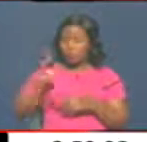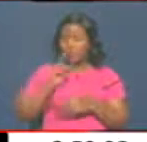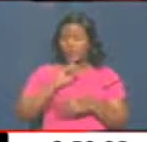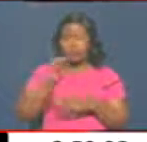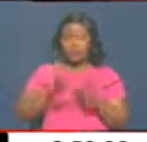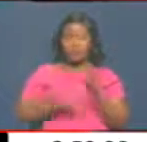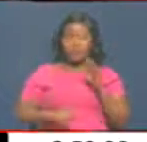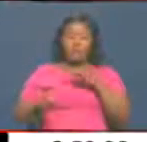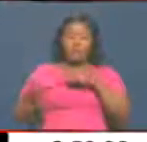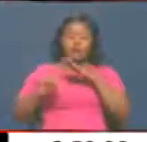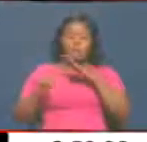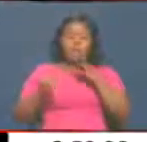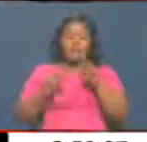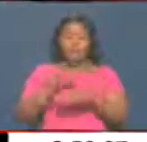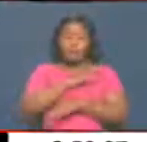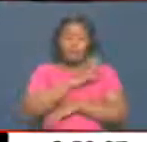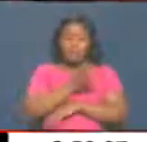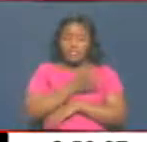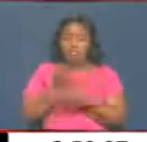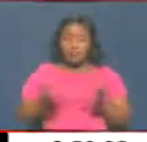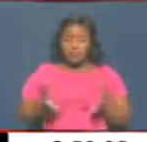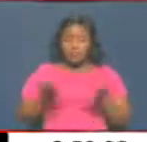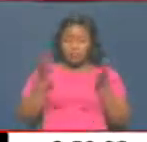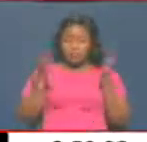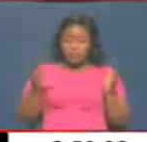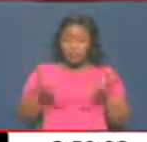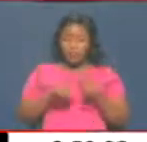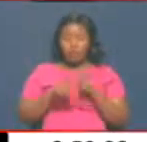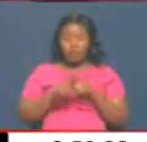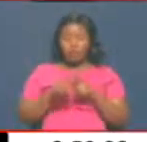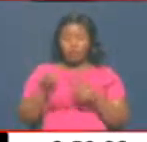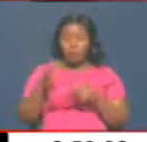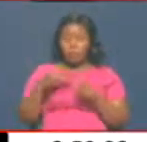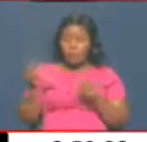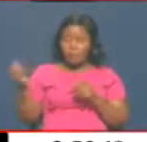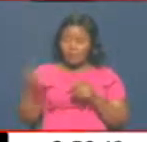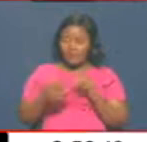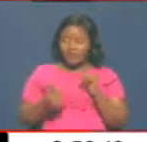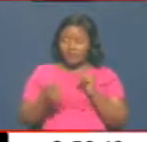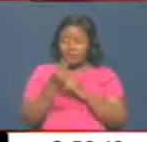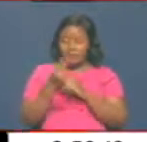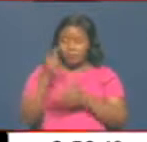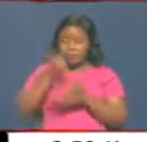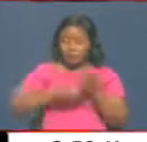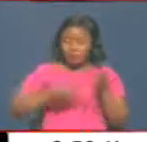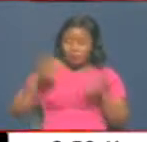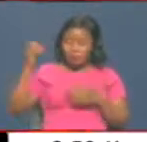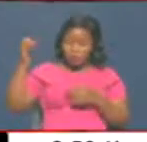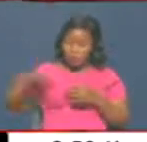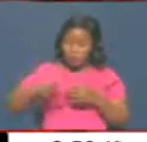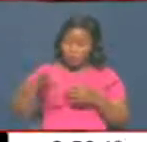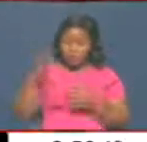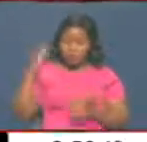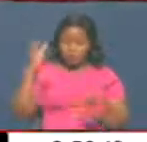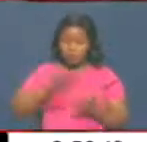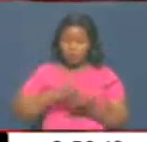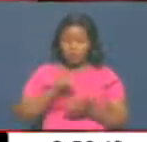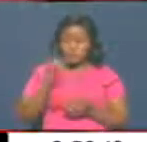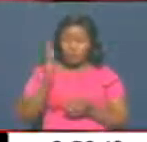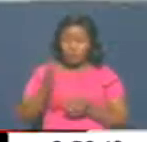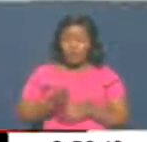the recommendations to ensure that by December the cost of electricity reduces by a third. Betty Kiptum, Prime Edition.